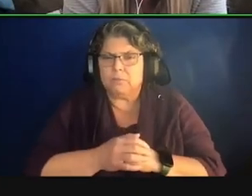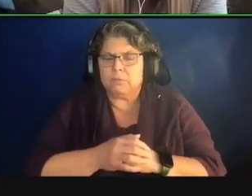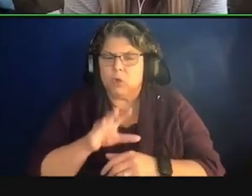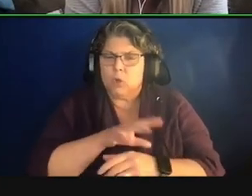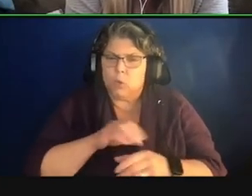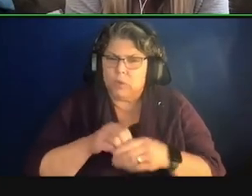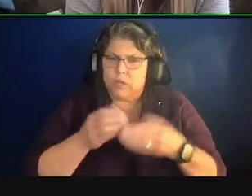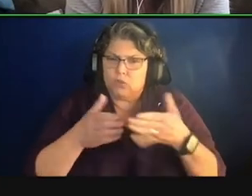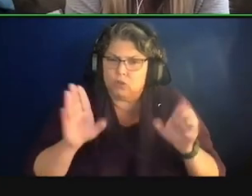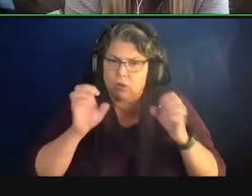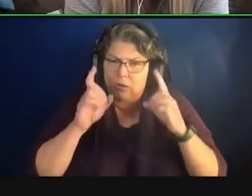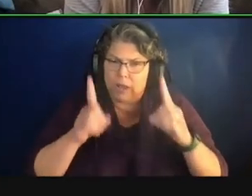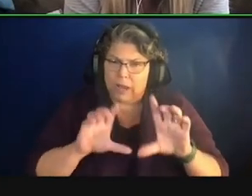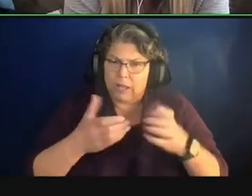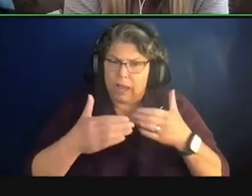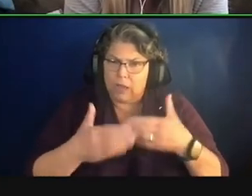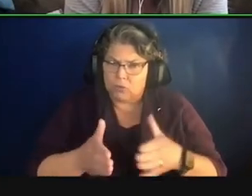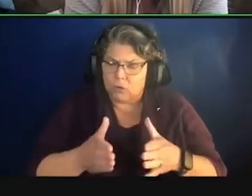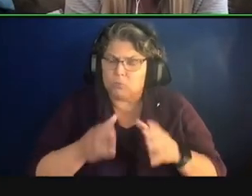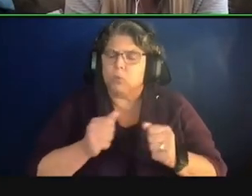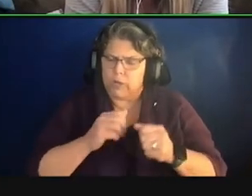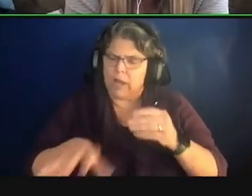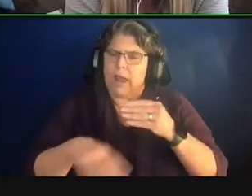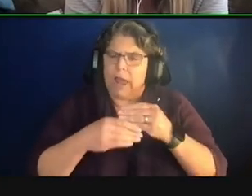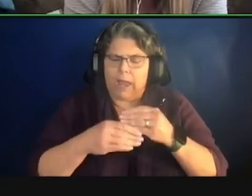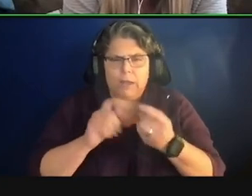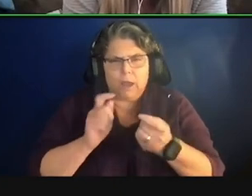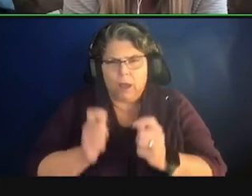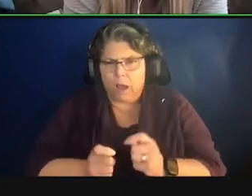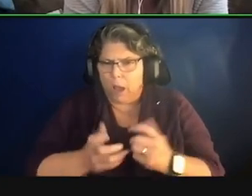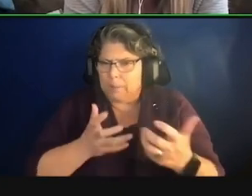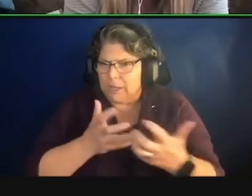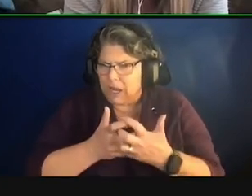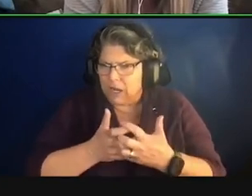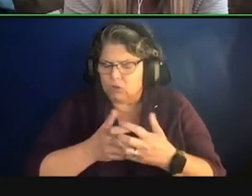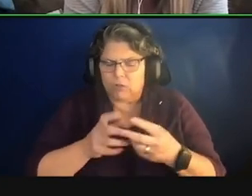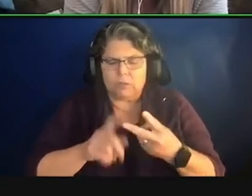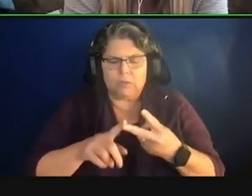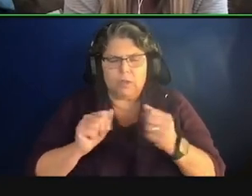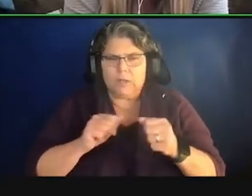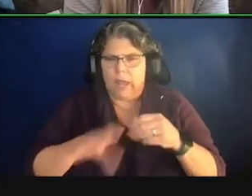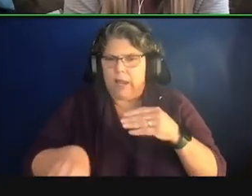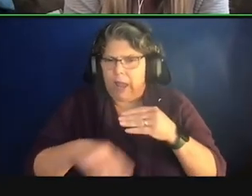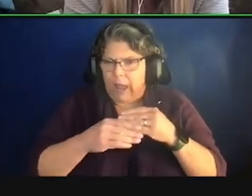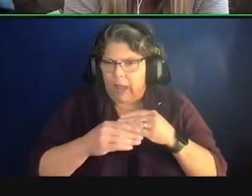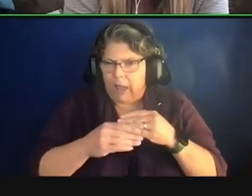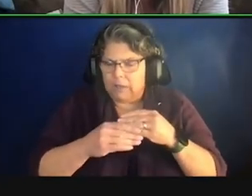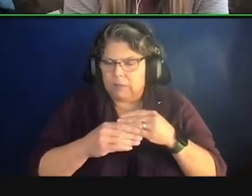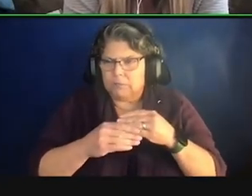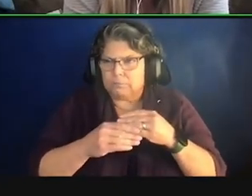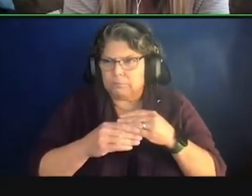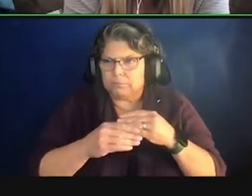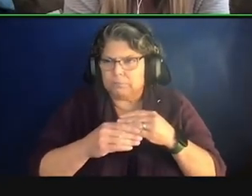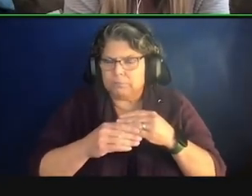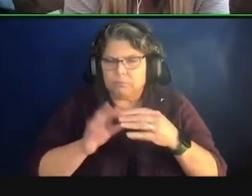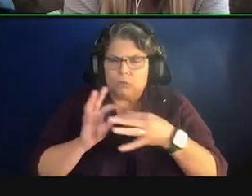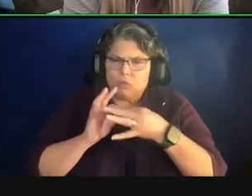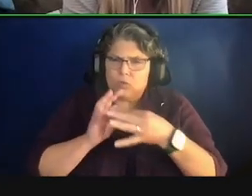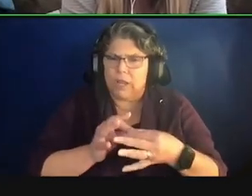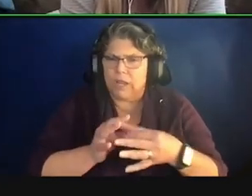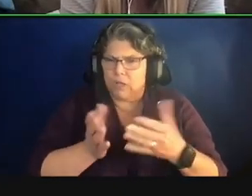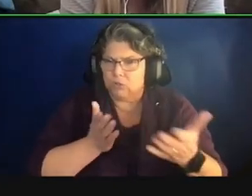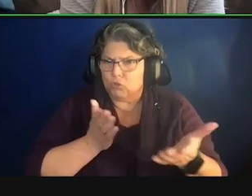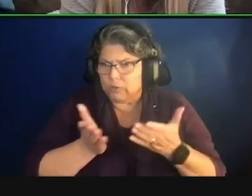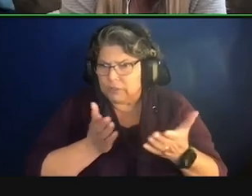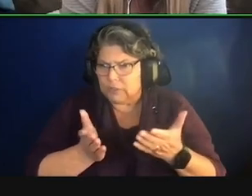education classroom, we can add accommodations, we can add some related